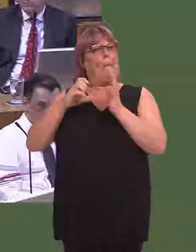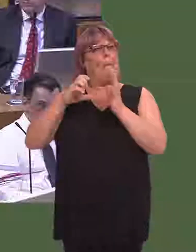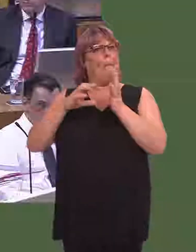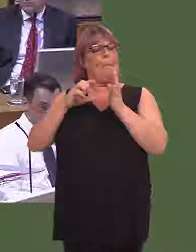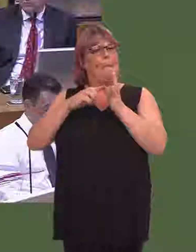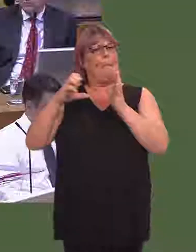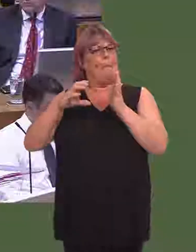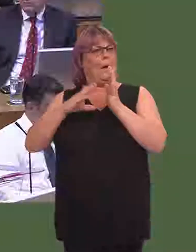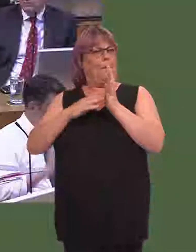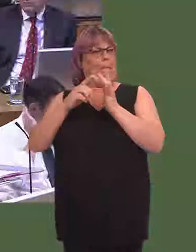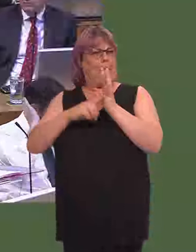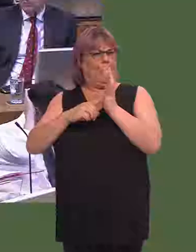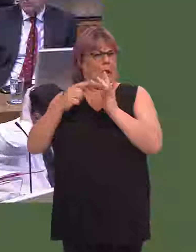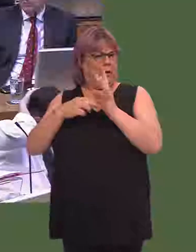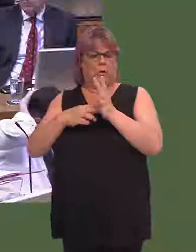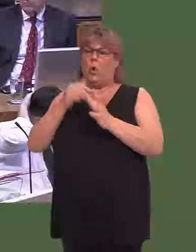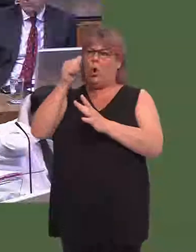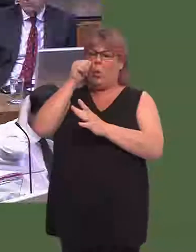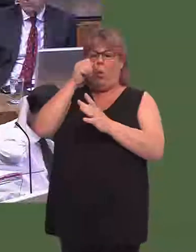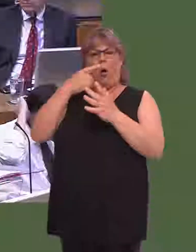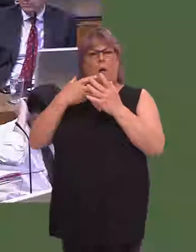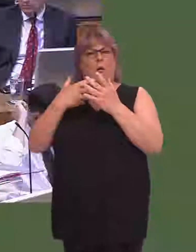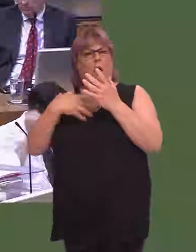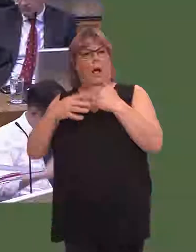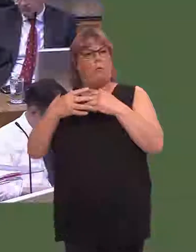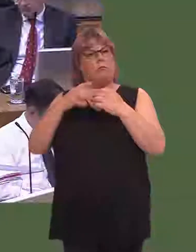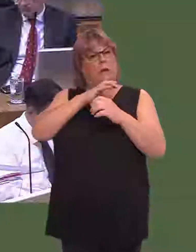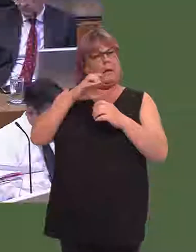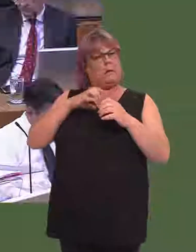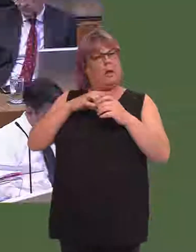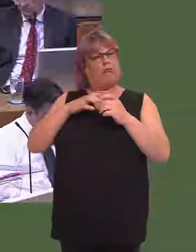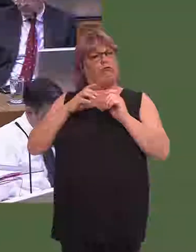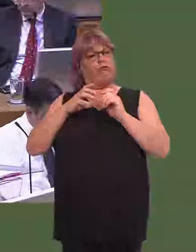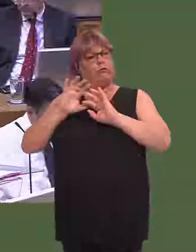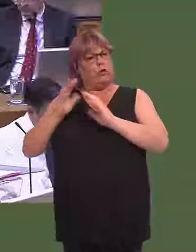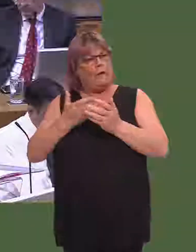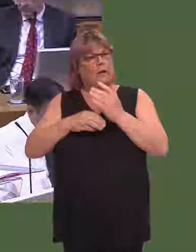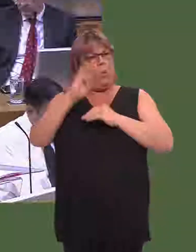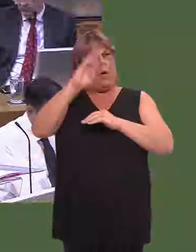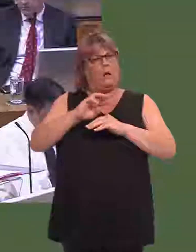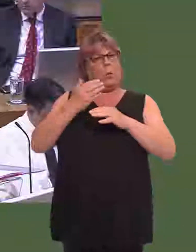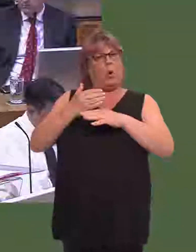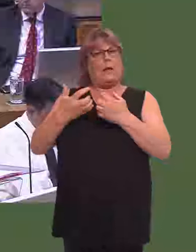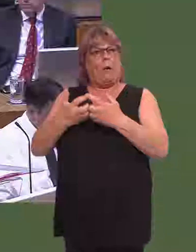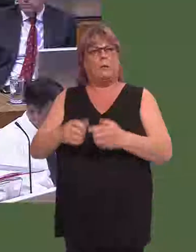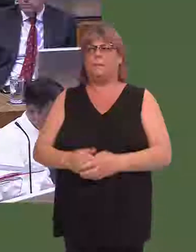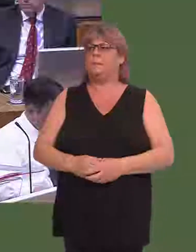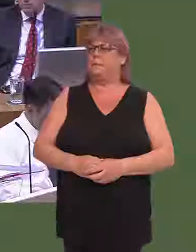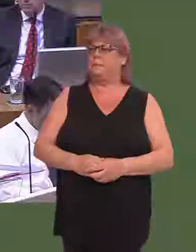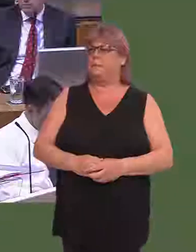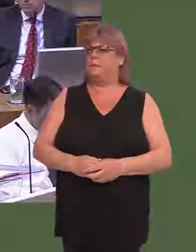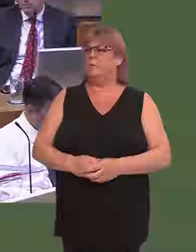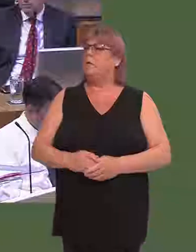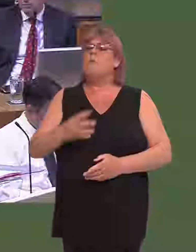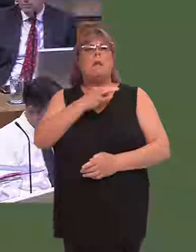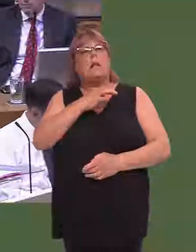lobbied on a daily basis in terms of the way cancer is dealt with in Wales. And I can say there is no clinical evidence at all to suggest that a 28-day